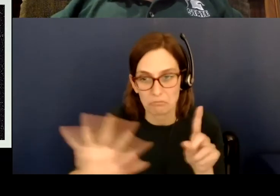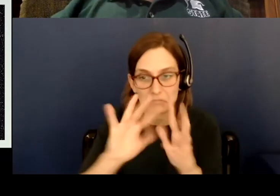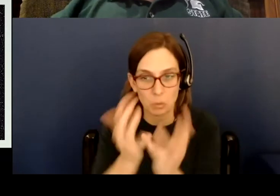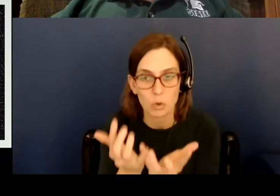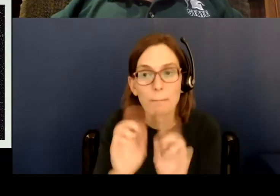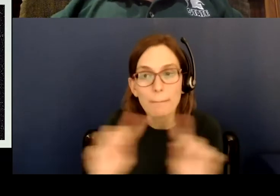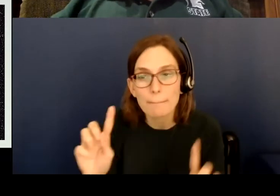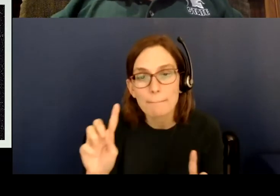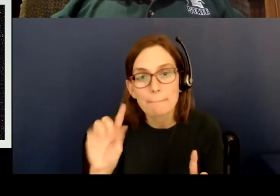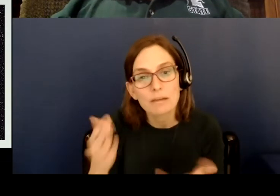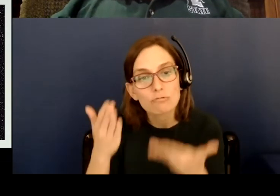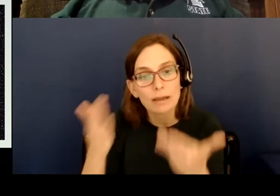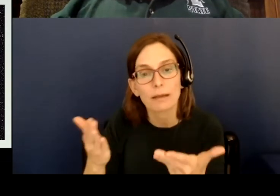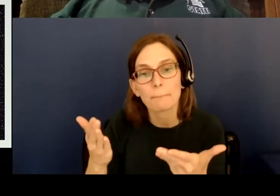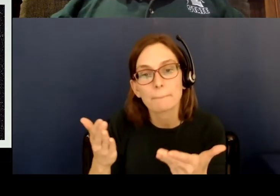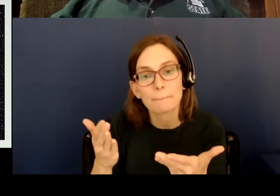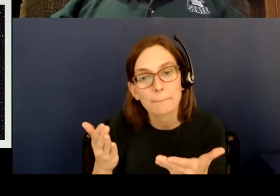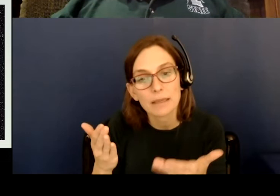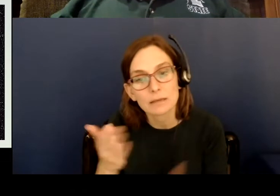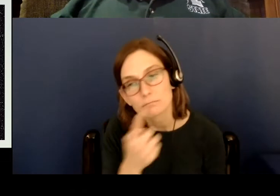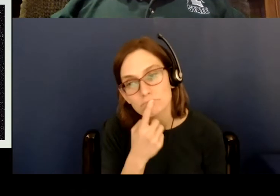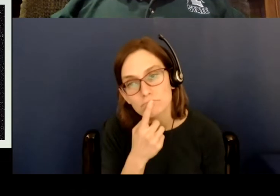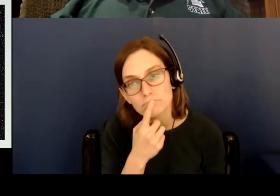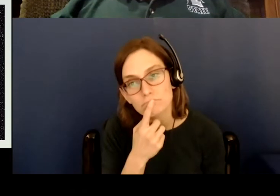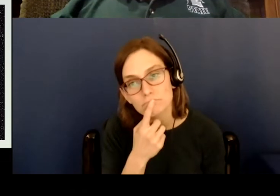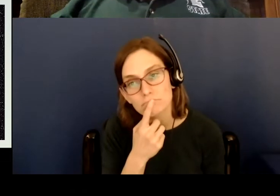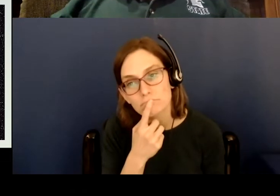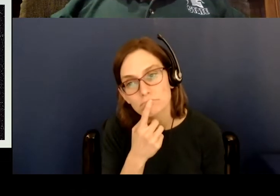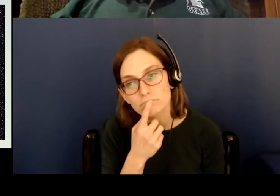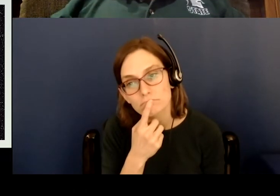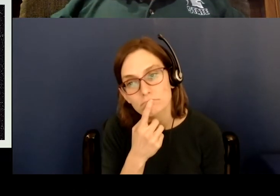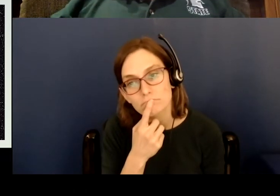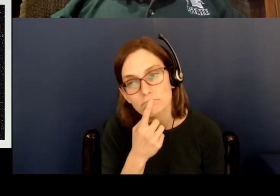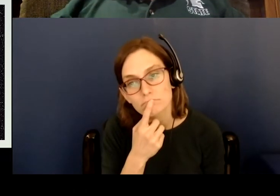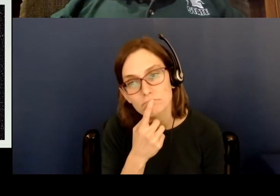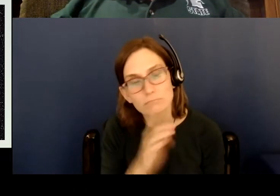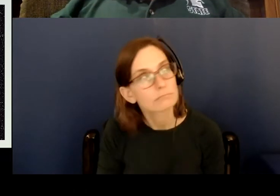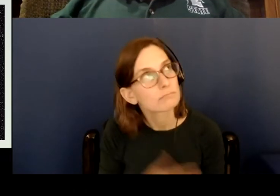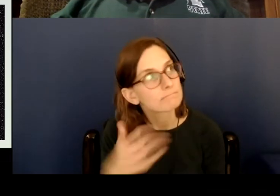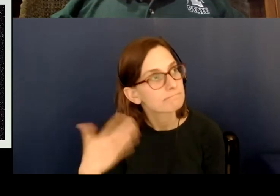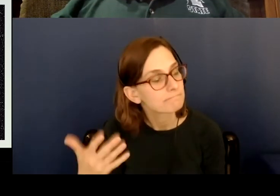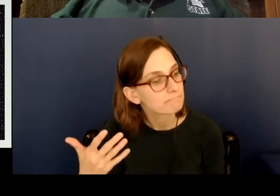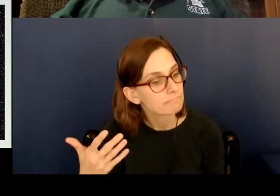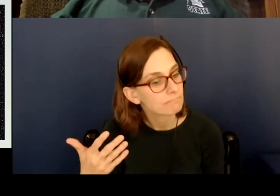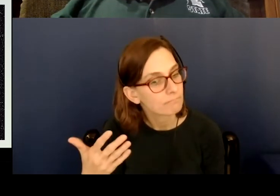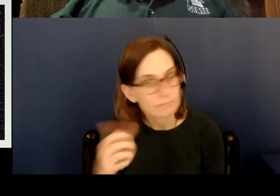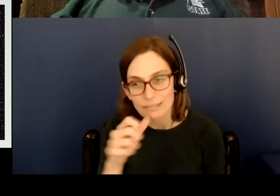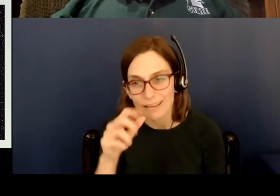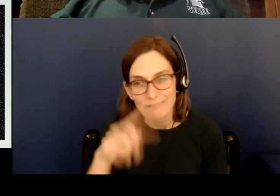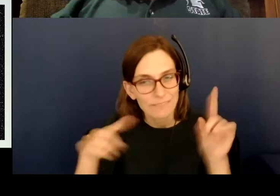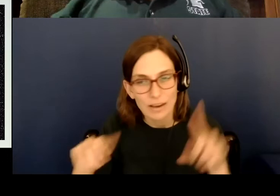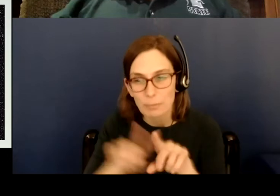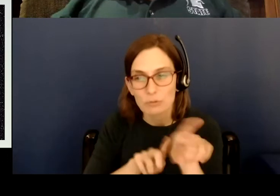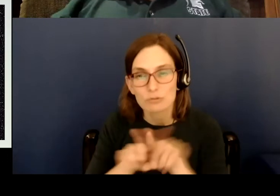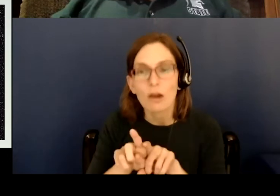going to the, oh, what are they called? Not the variable stars. There's a